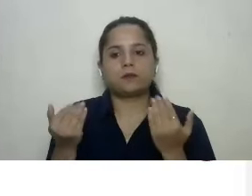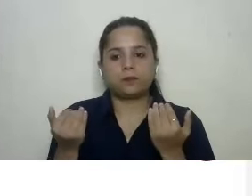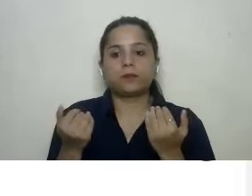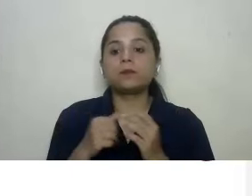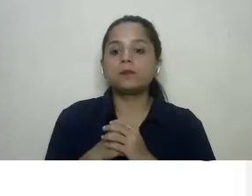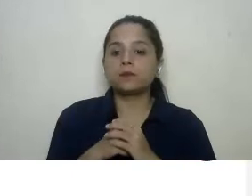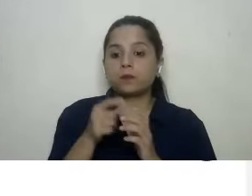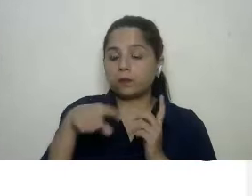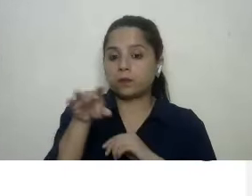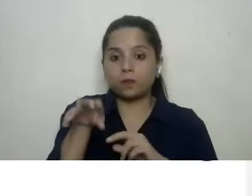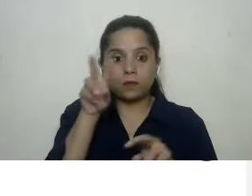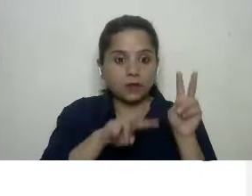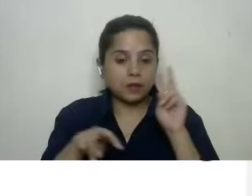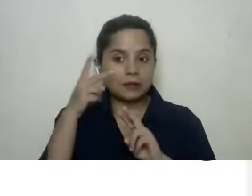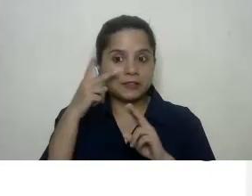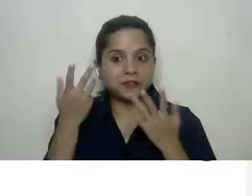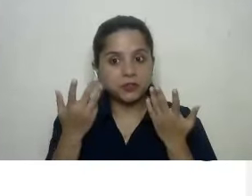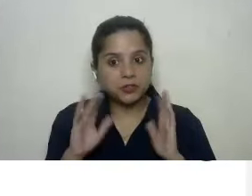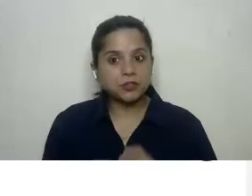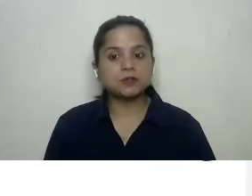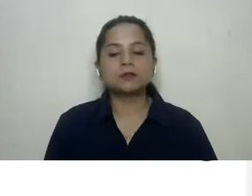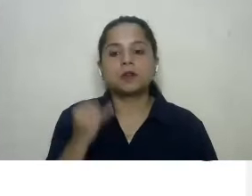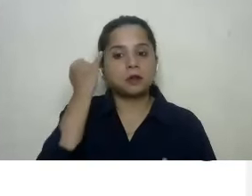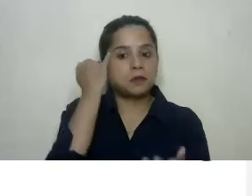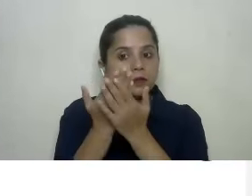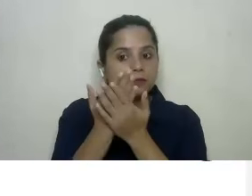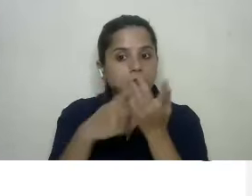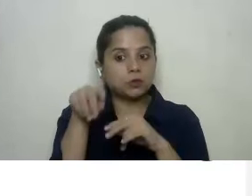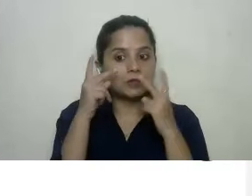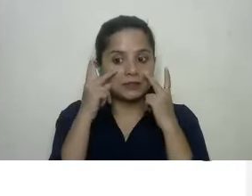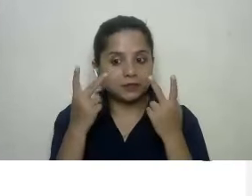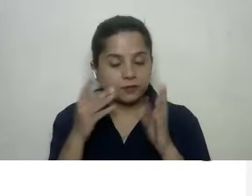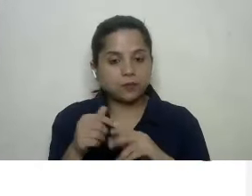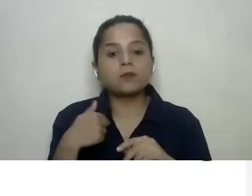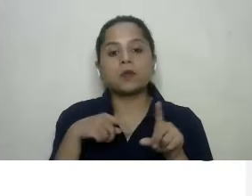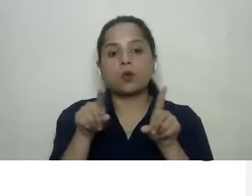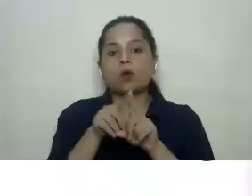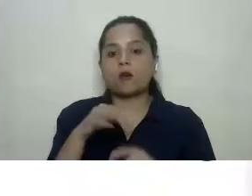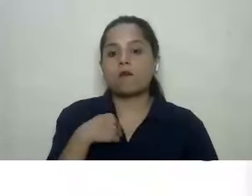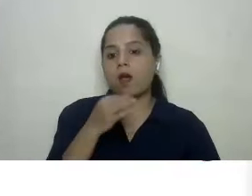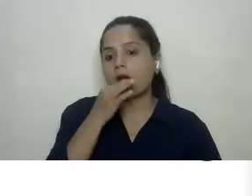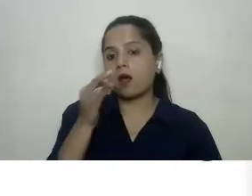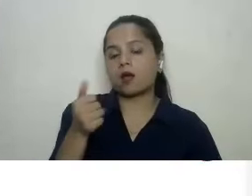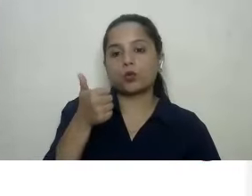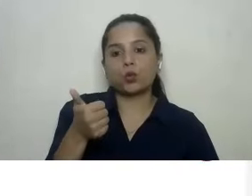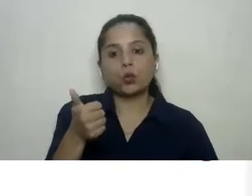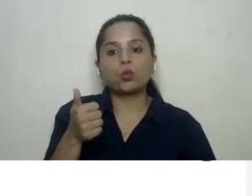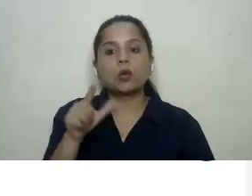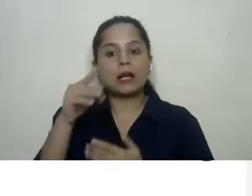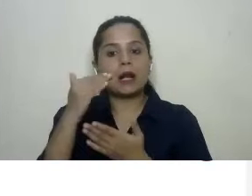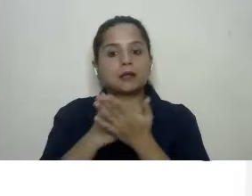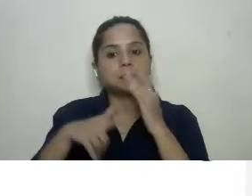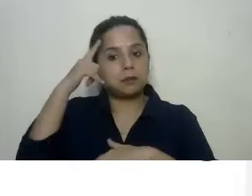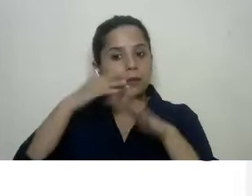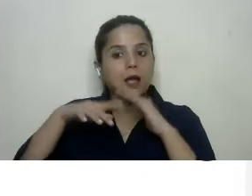have explored these suggestions, I also asked, as a good lesson plan should have, what